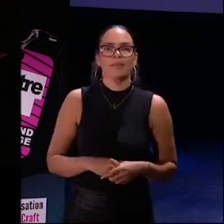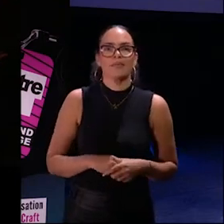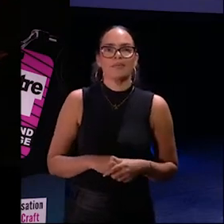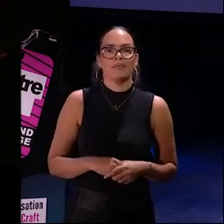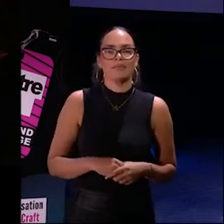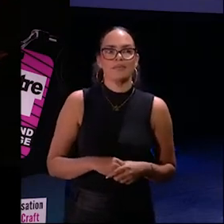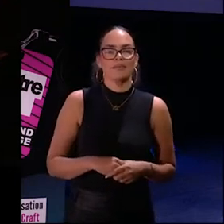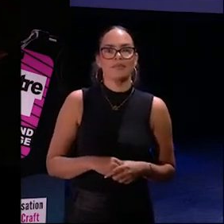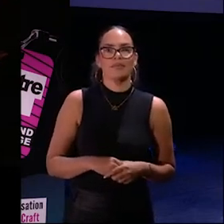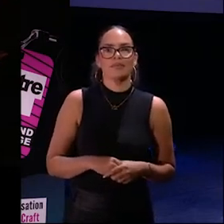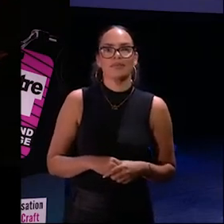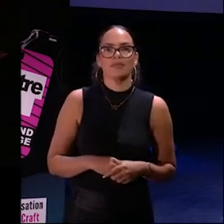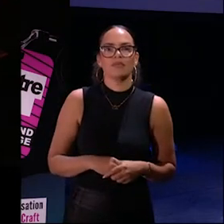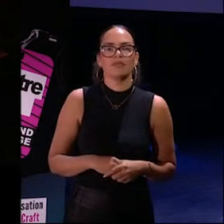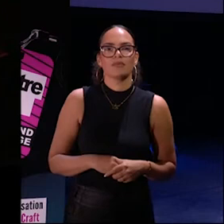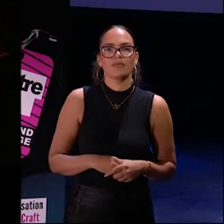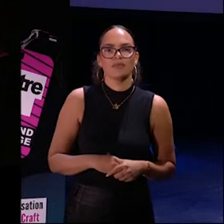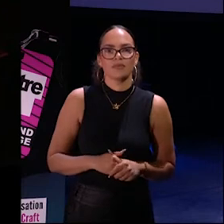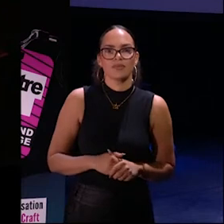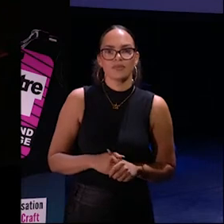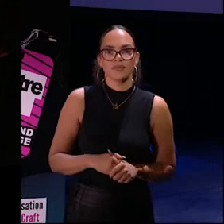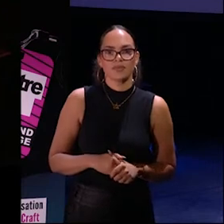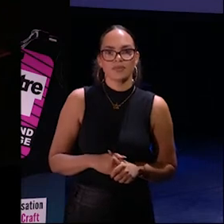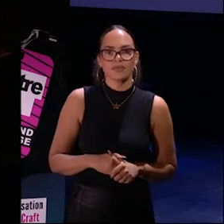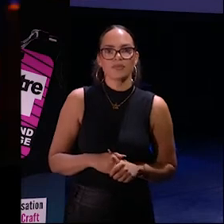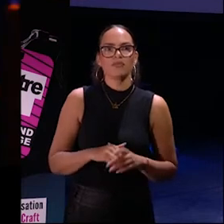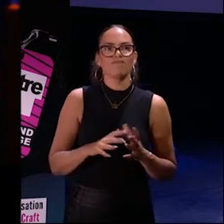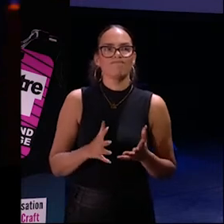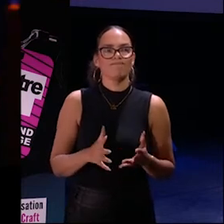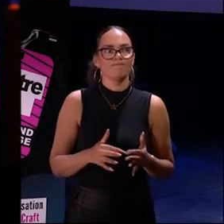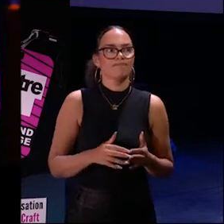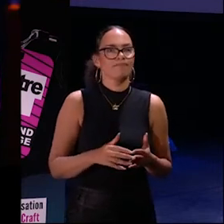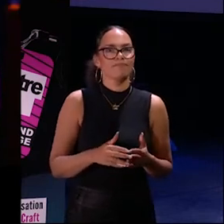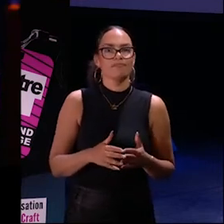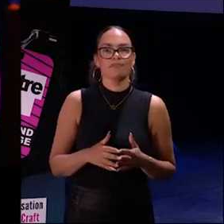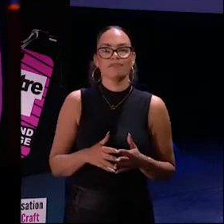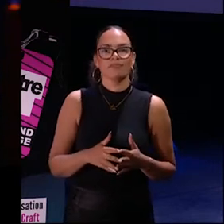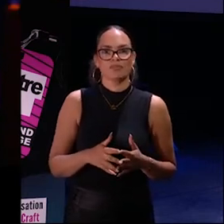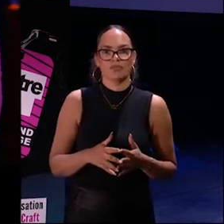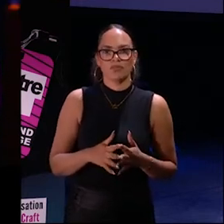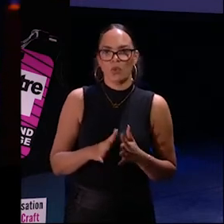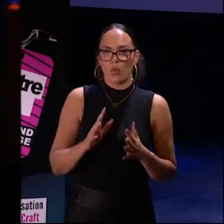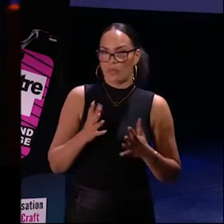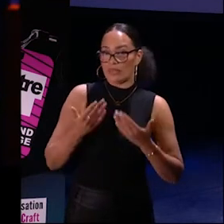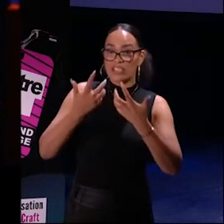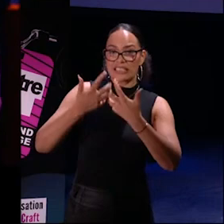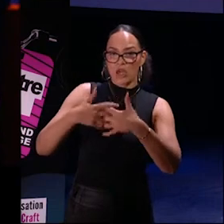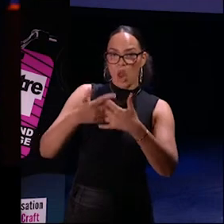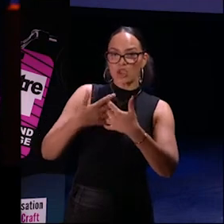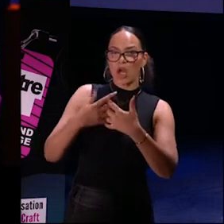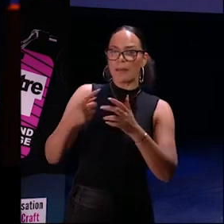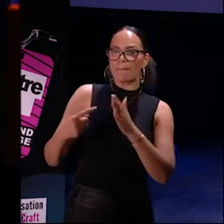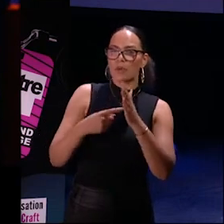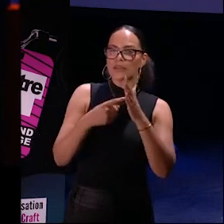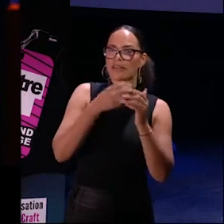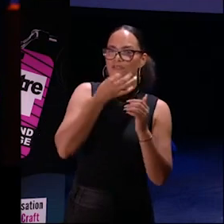I think that there are sort of, technology is sort of, there are several things that matter about technology. There's